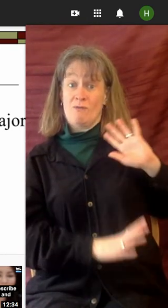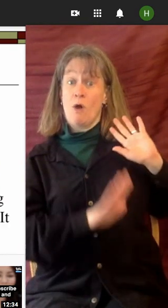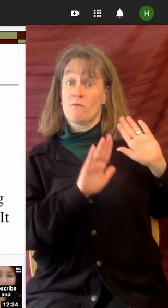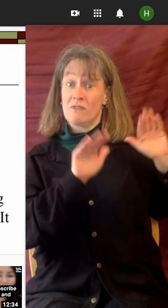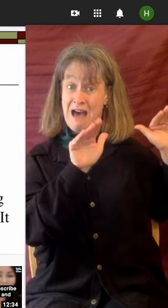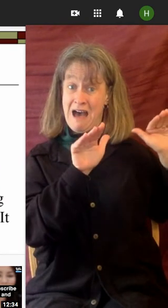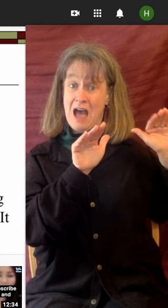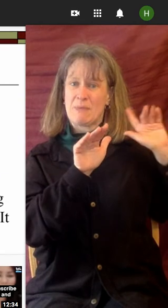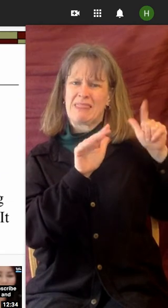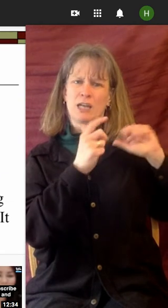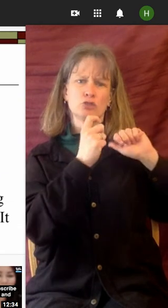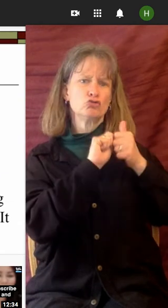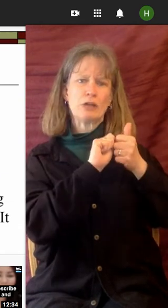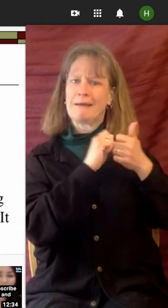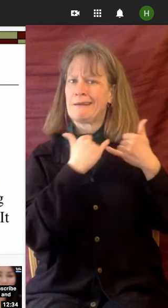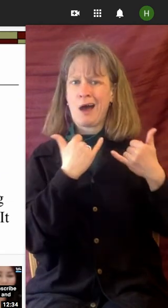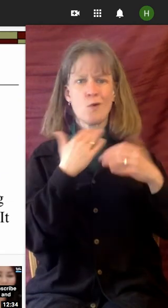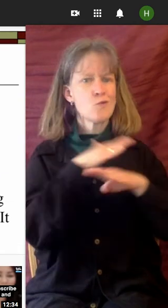bird.